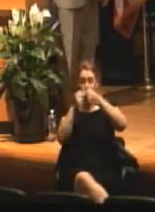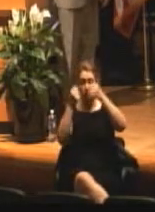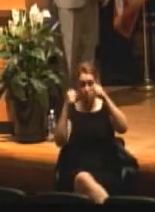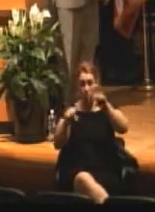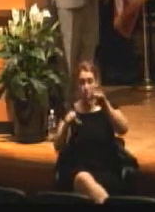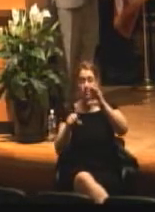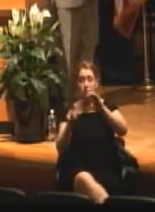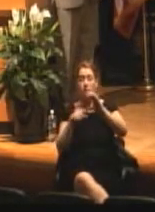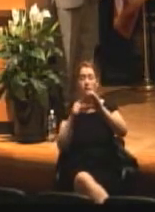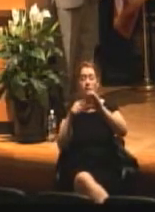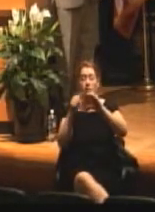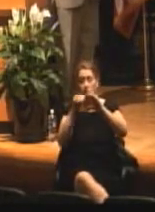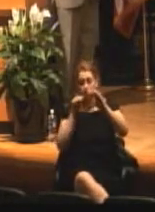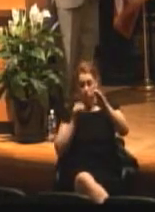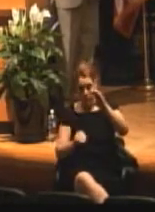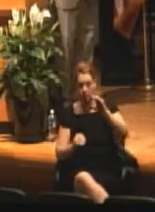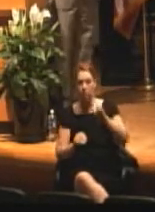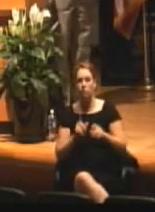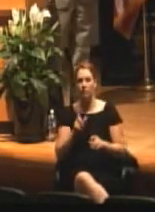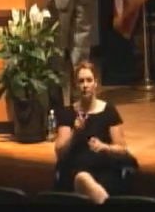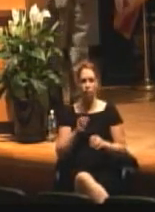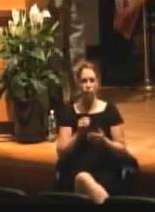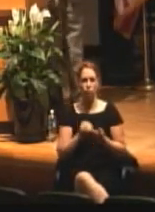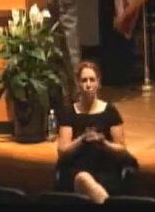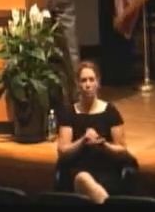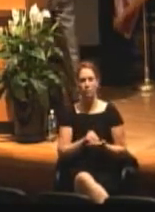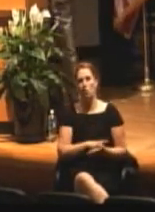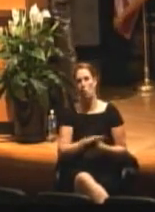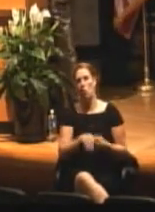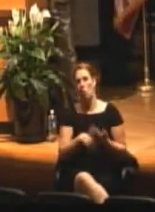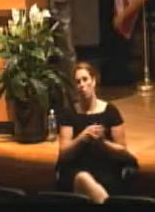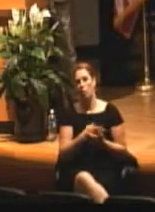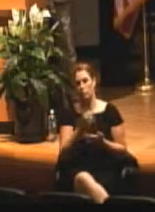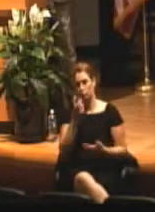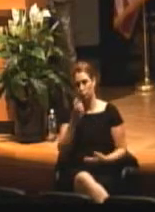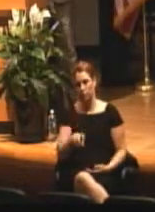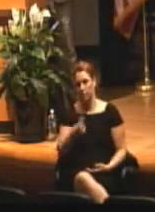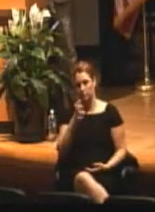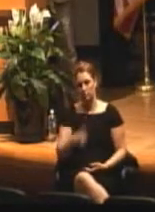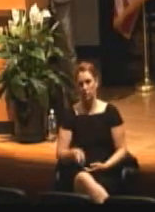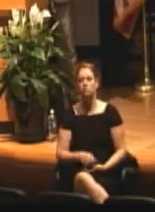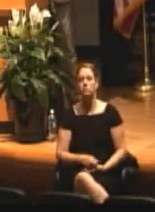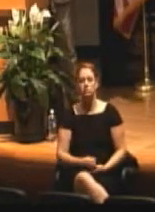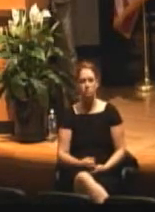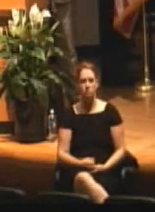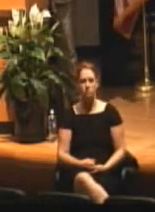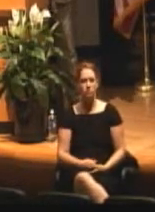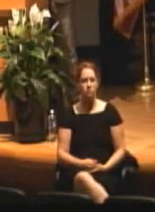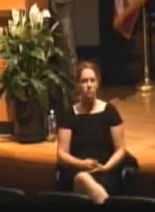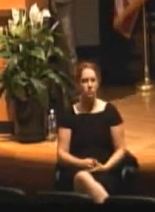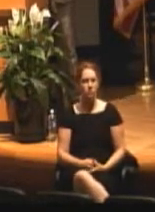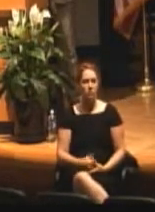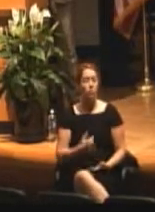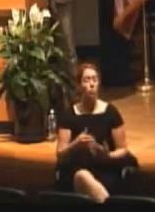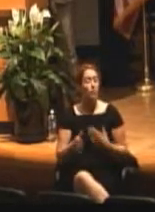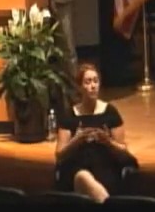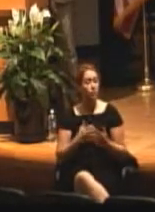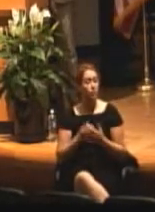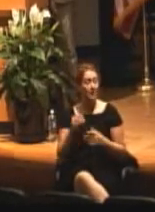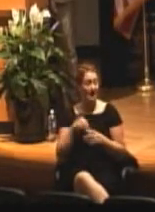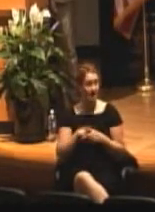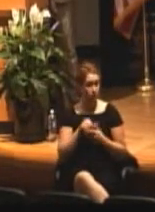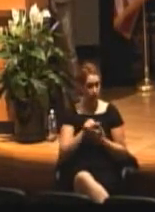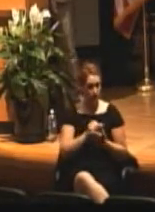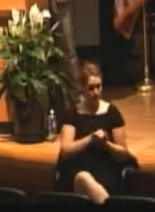the transfers. So as you're getting up to being ready to buy, just kind of keep that in mind. Whatever's going in and out of the account, we have to